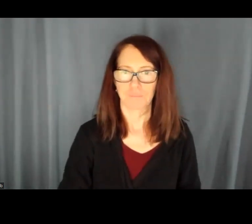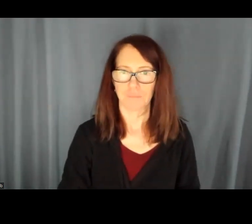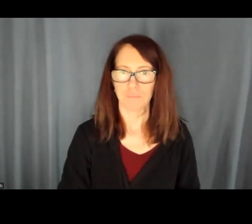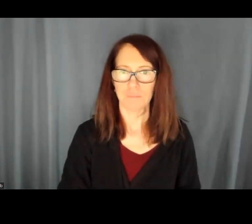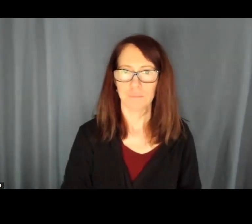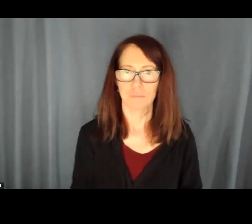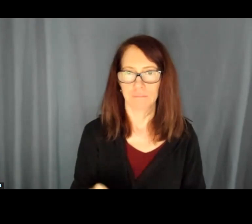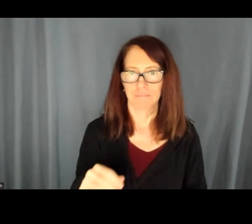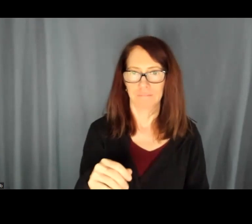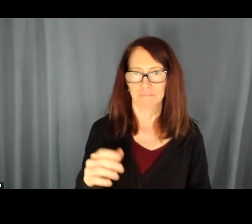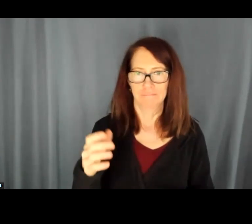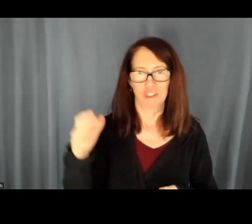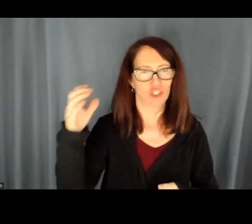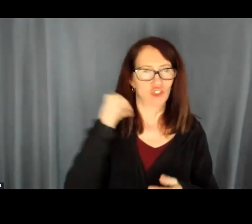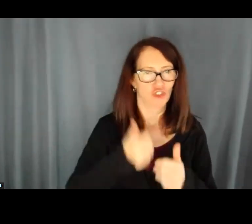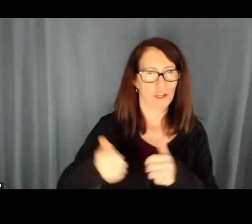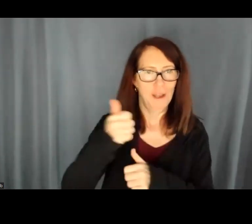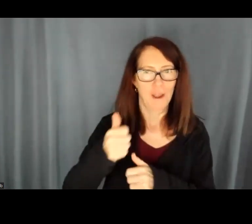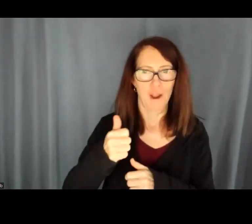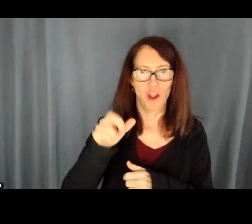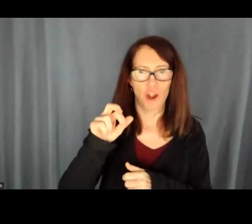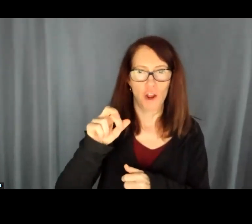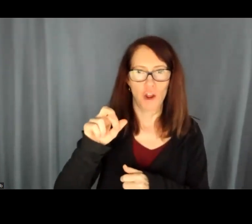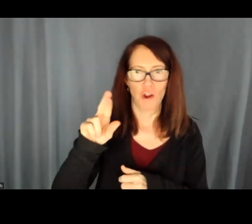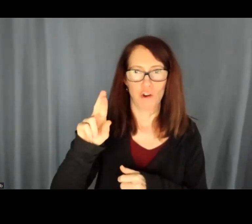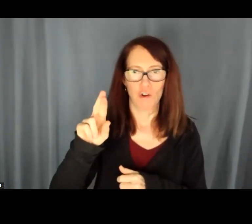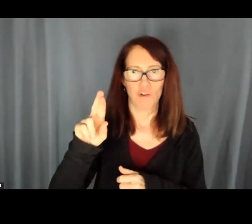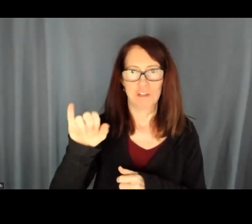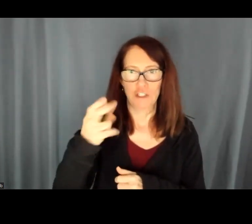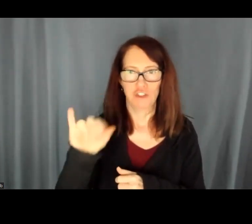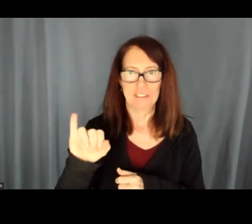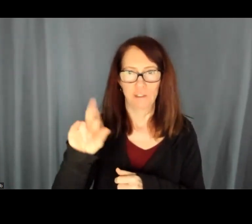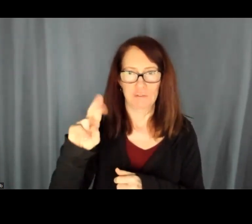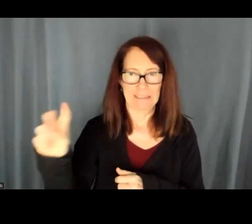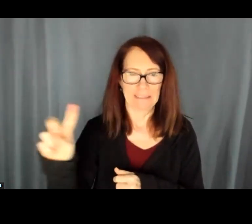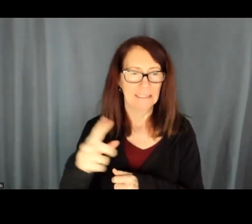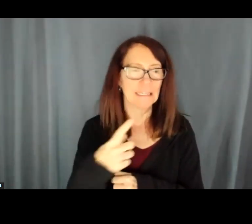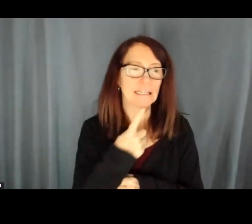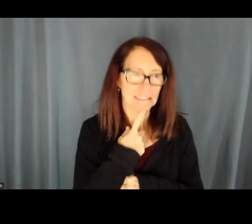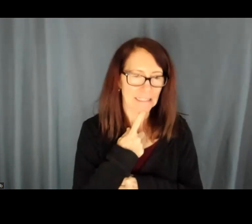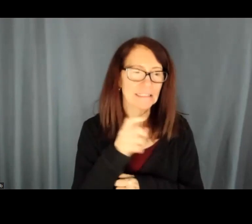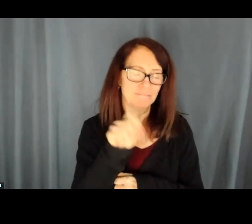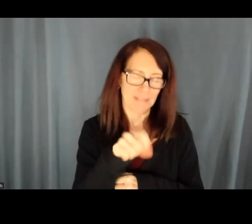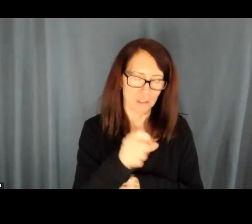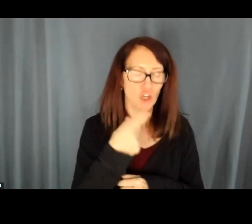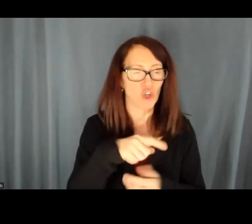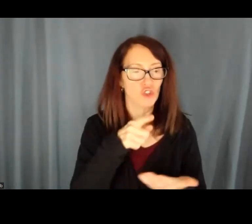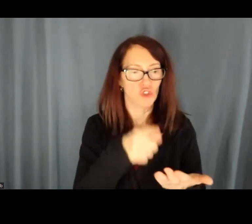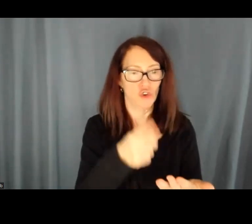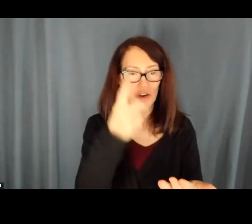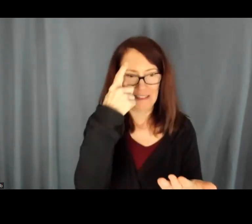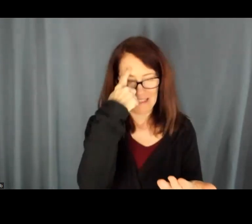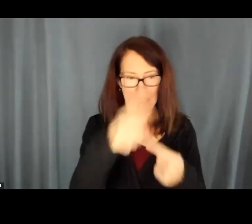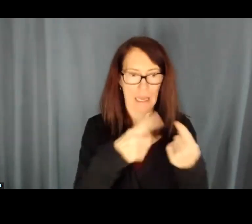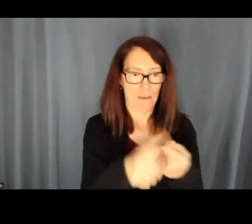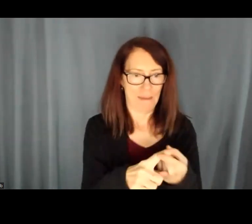is you're looking at it in a comparative aspect, not just on what the straight expenditure is, but compare it